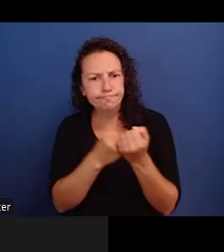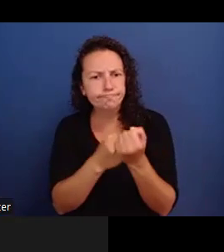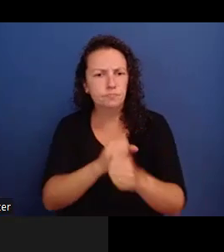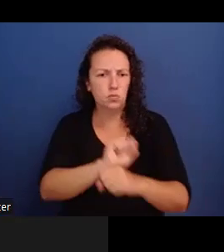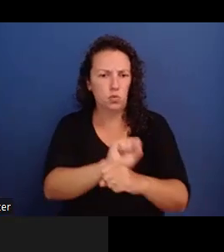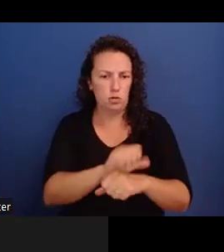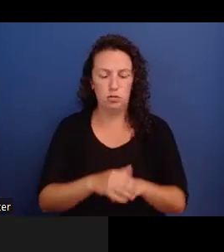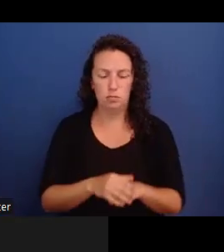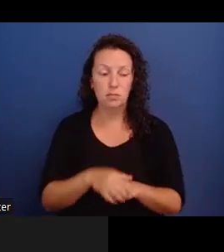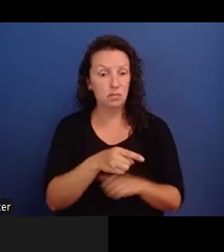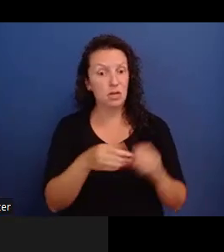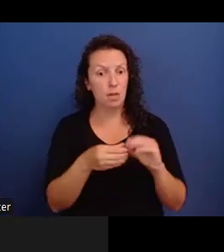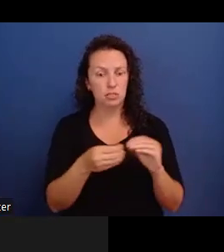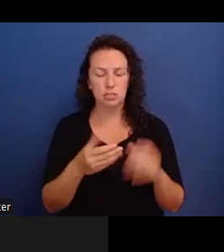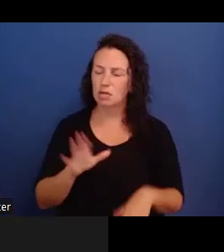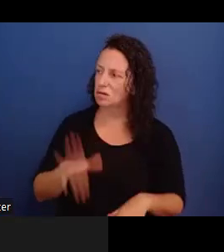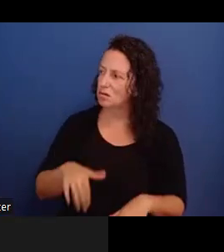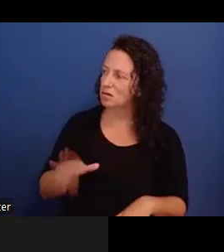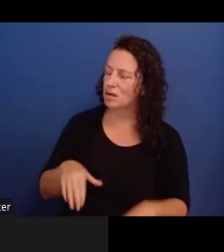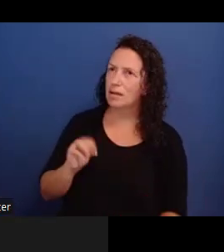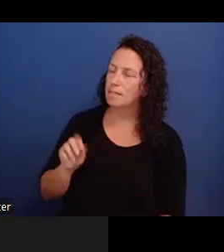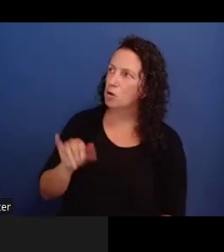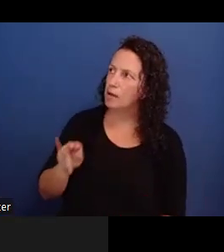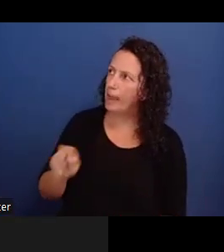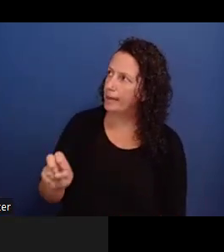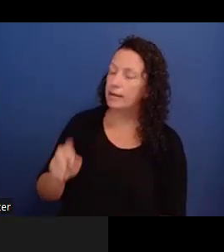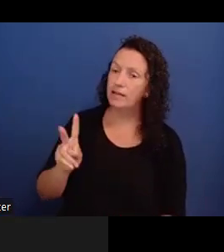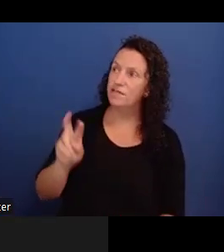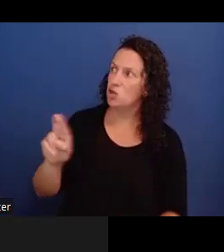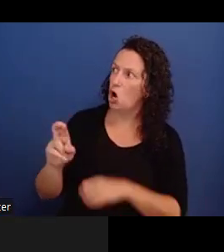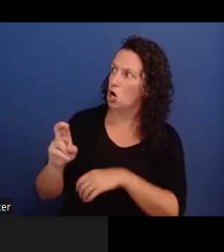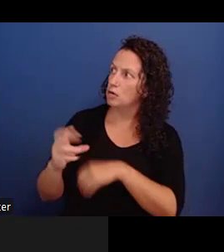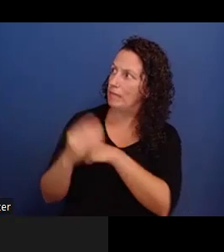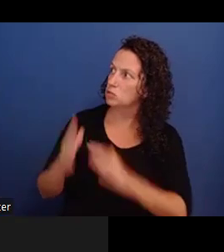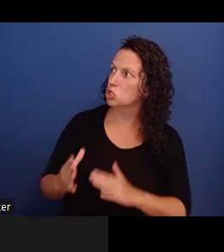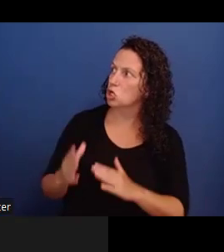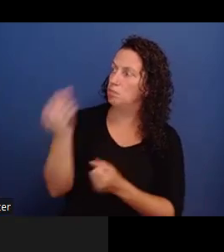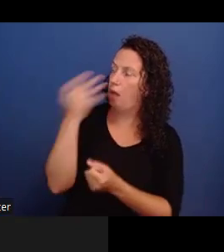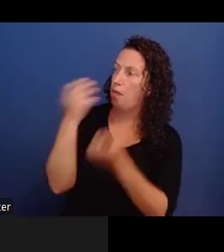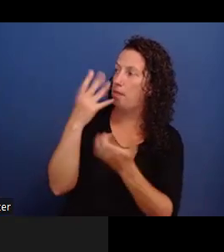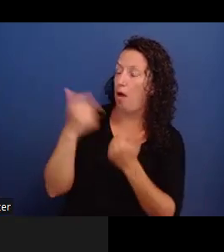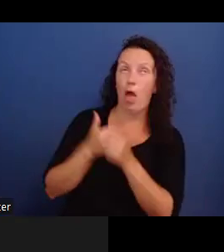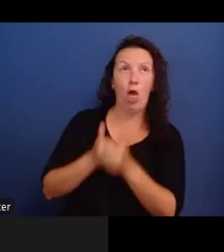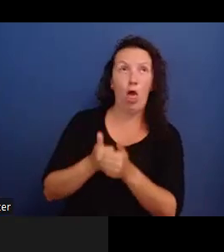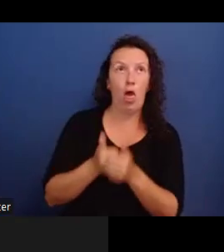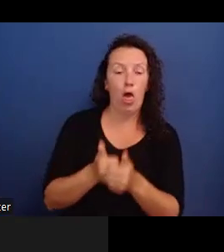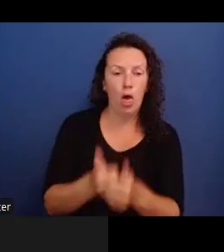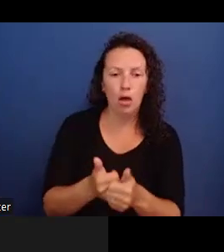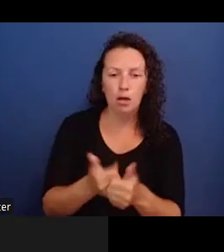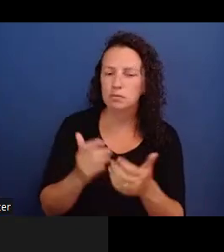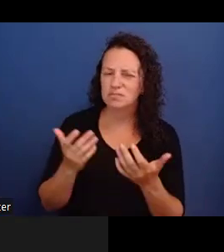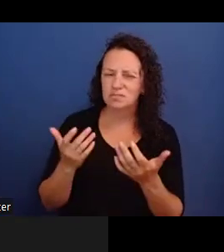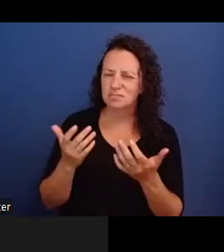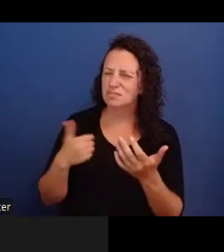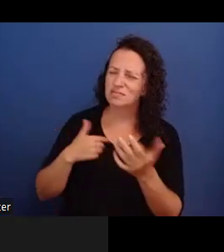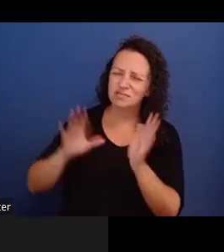of my career, I always did what vocational counselors told me, but I want to this time I want to do a job